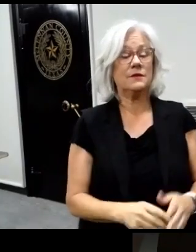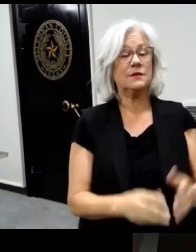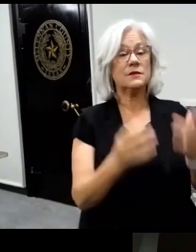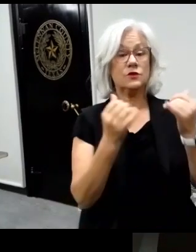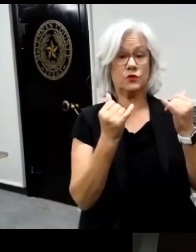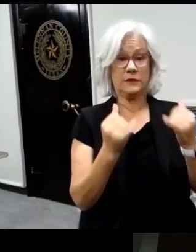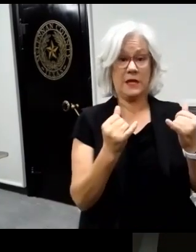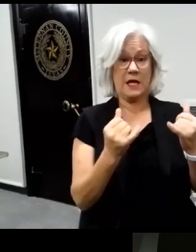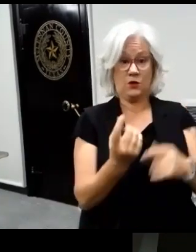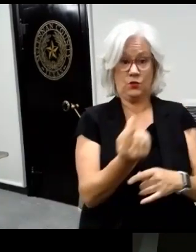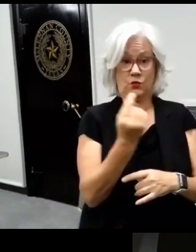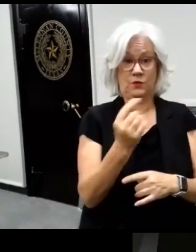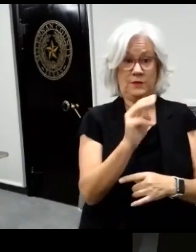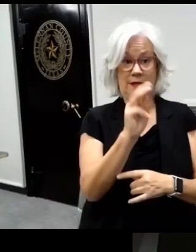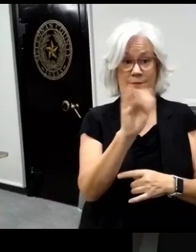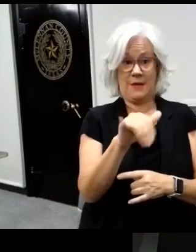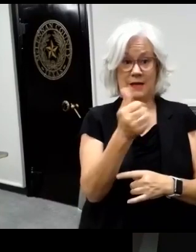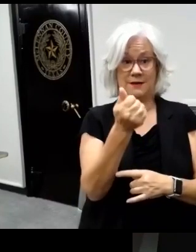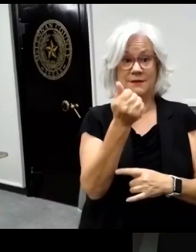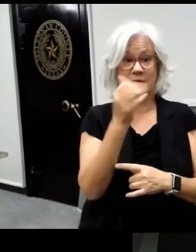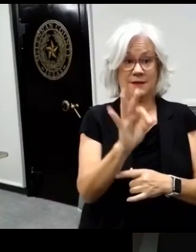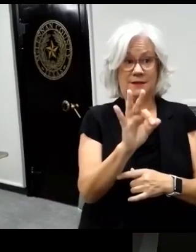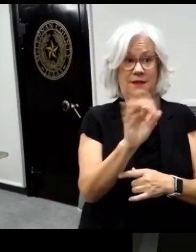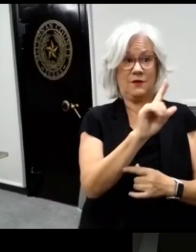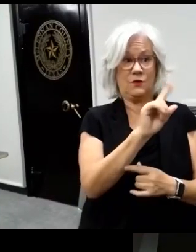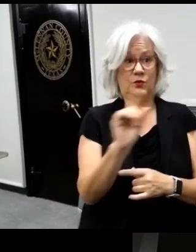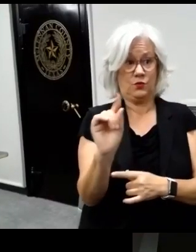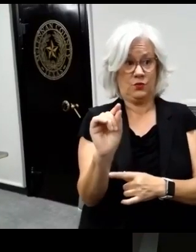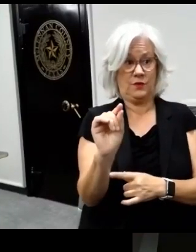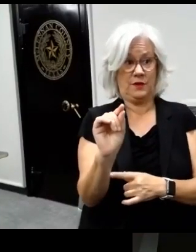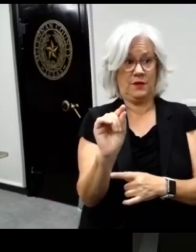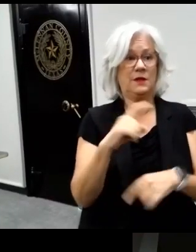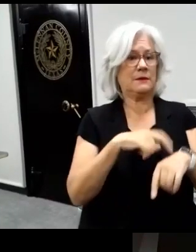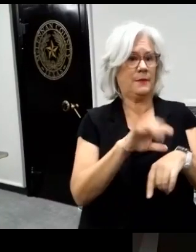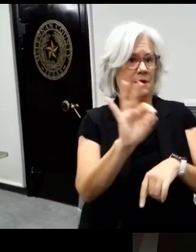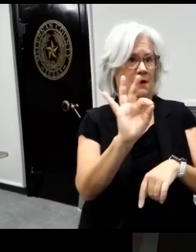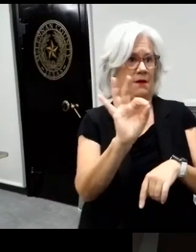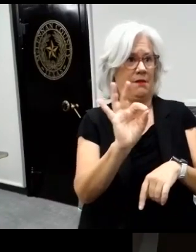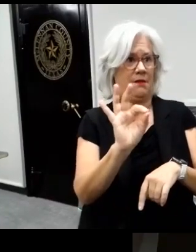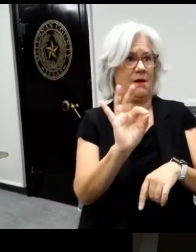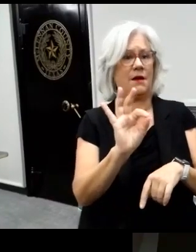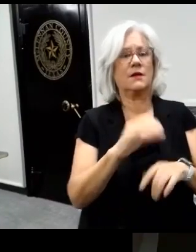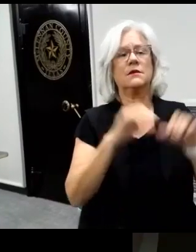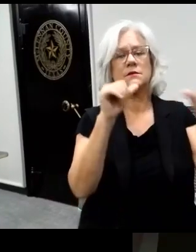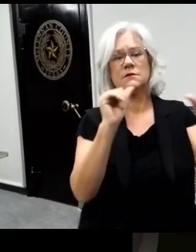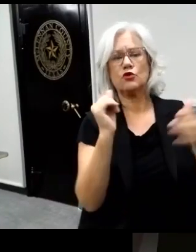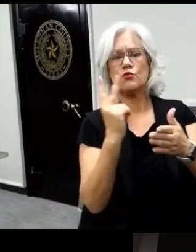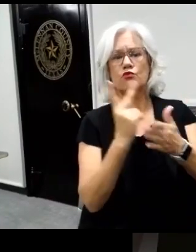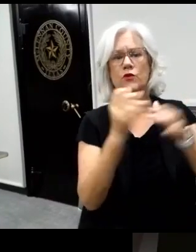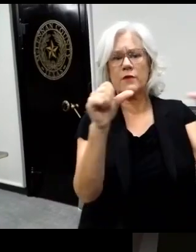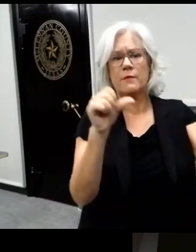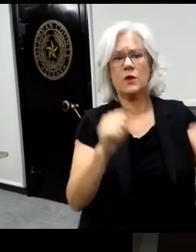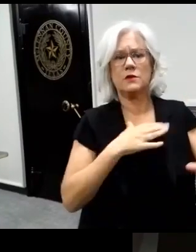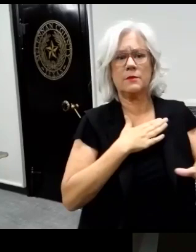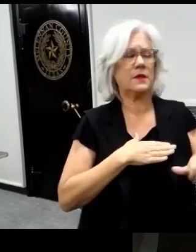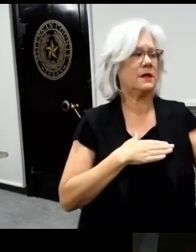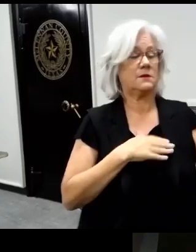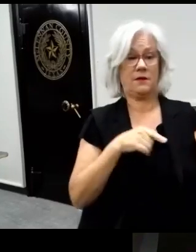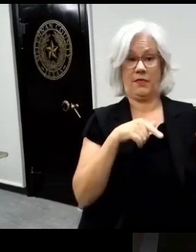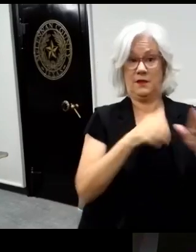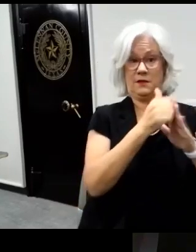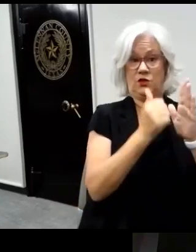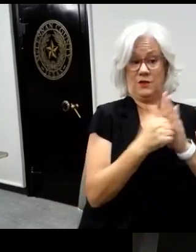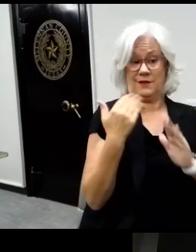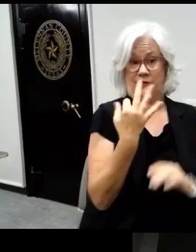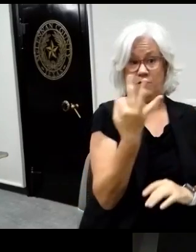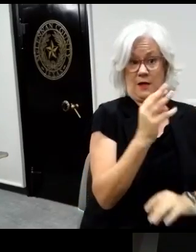Today is Tuesday, May 19th, 2020. It's 9 a.m. Proof of posting, please. The agenda was posted on